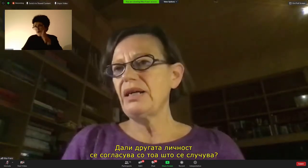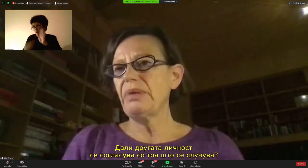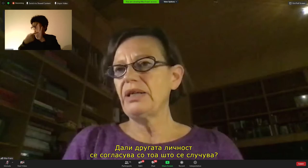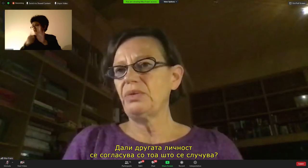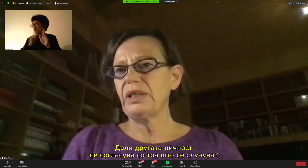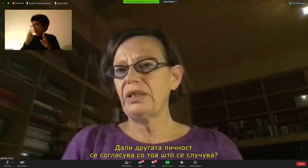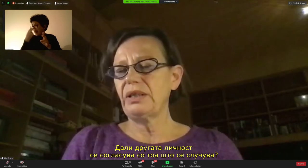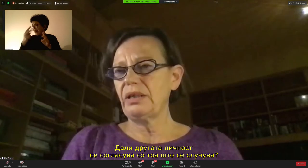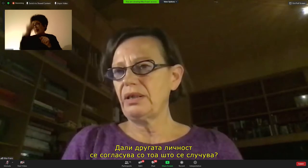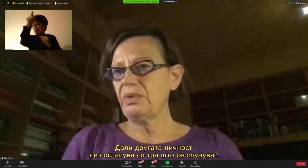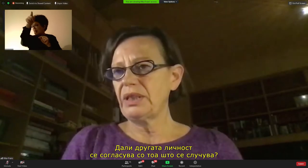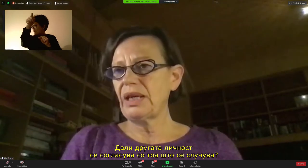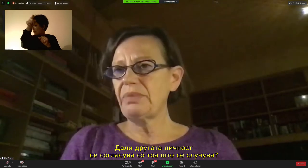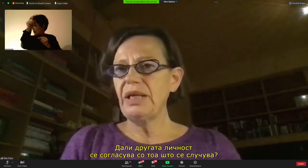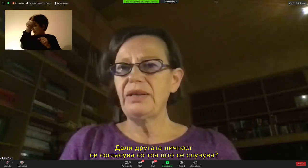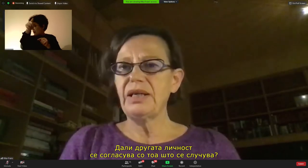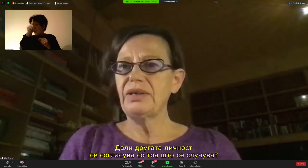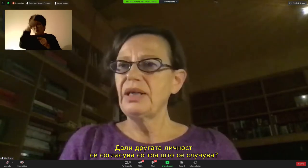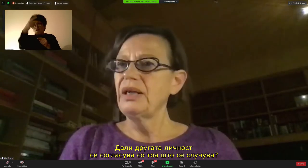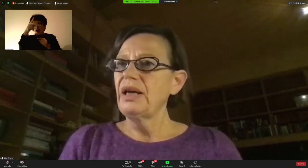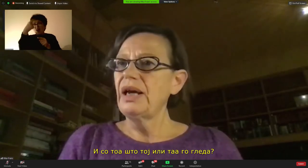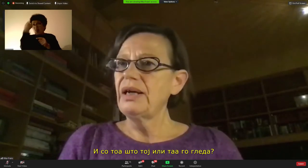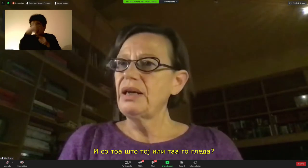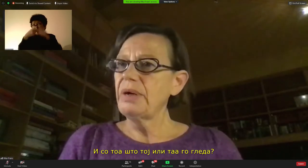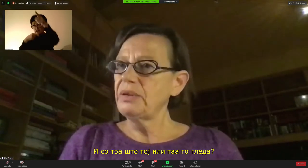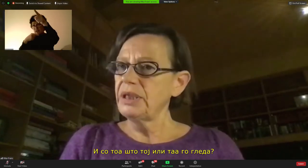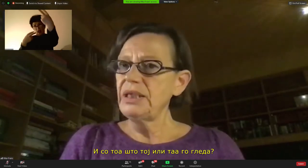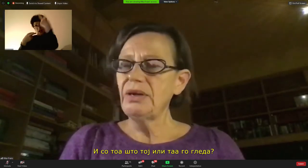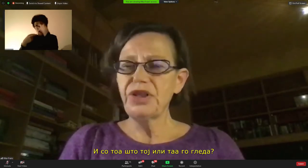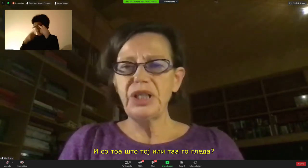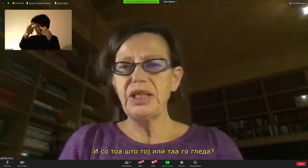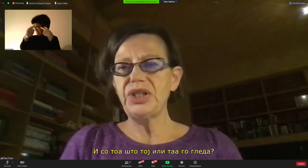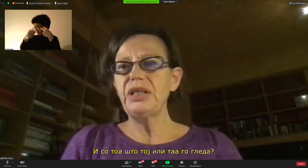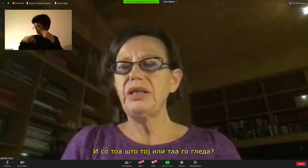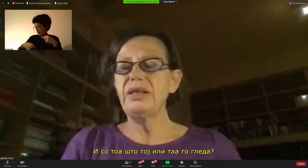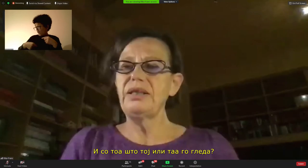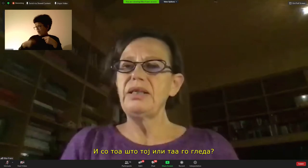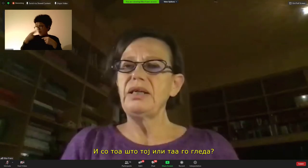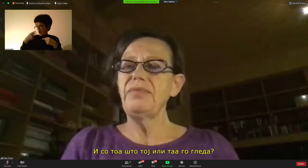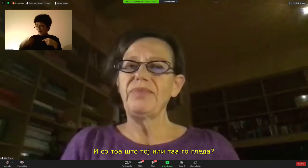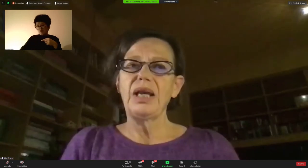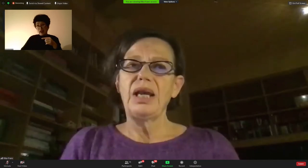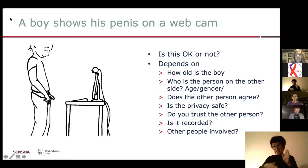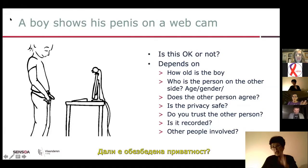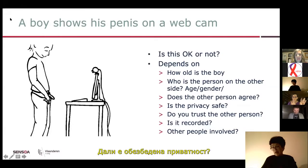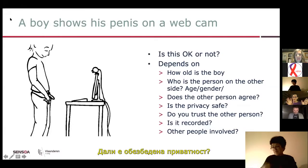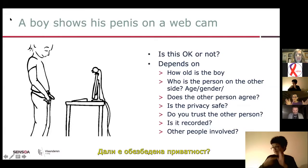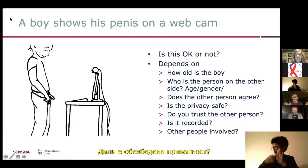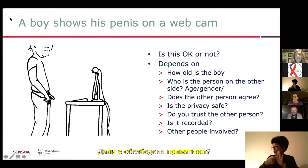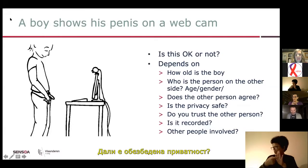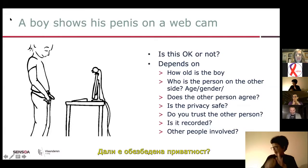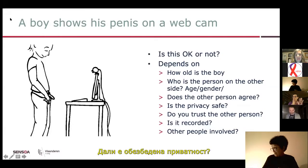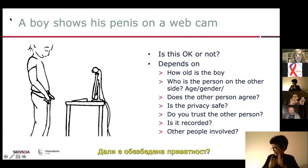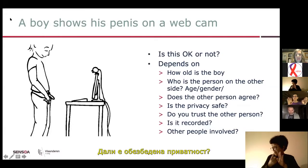agreeing about what's happening there and about what he or she is seeing? Is the